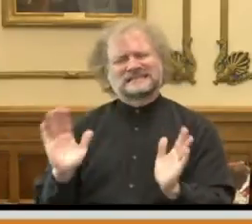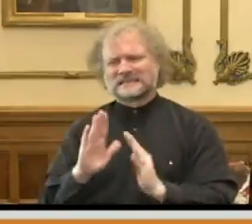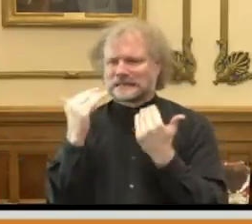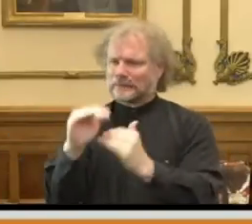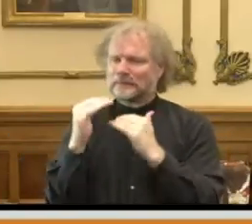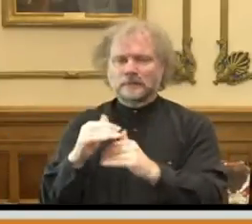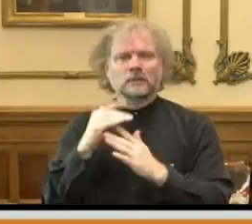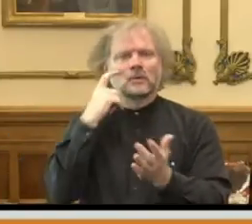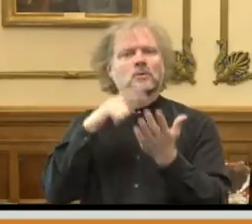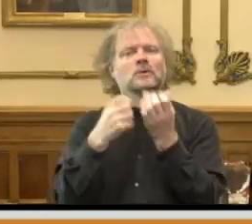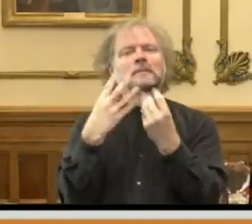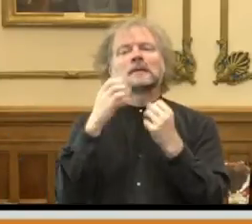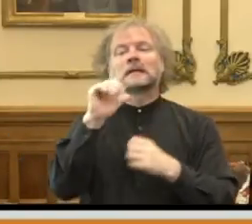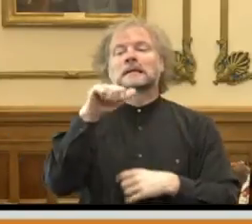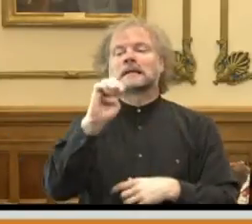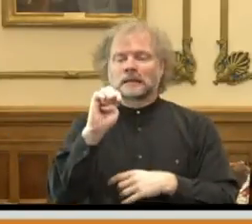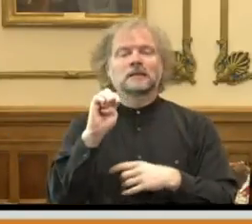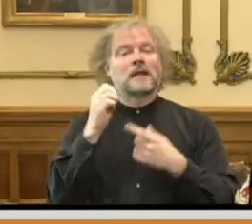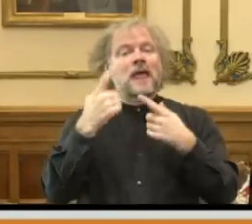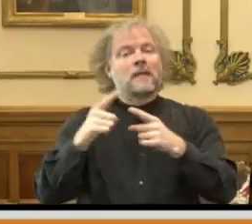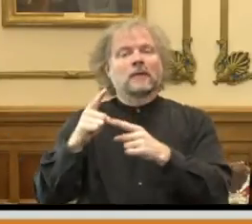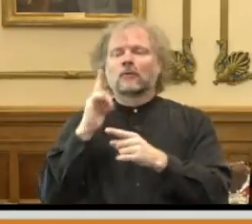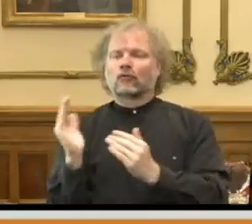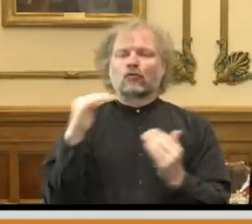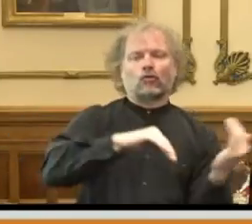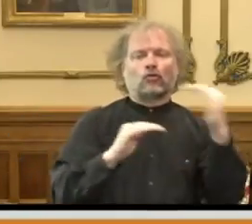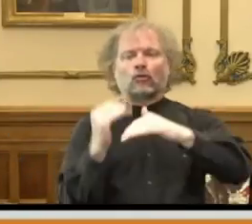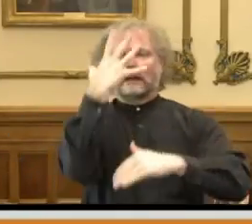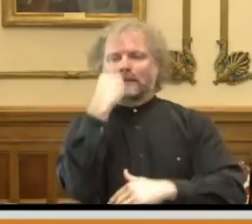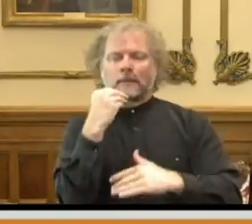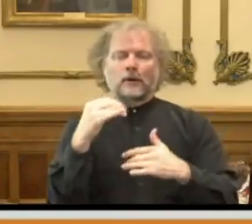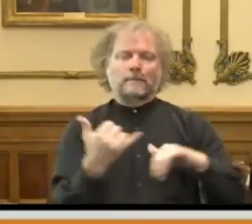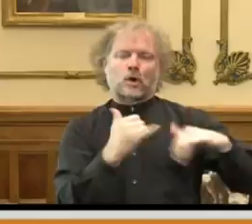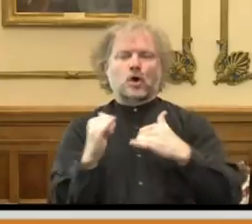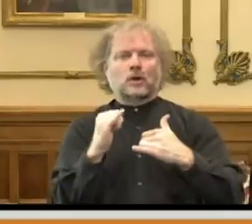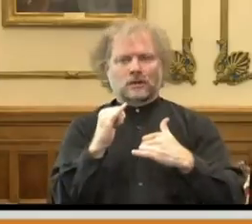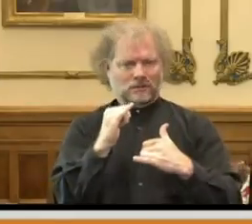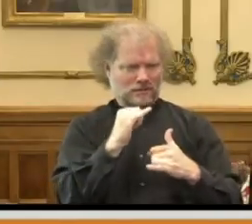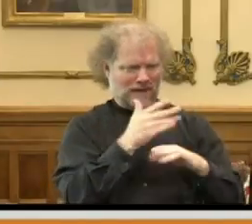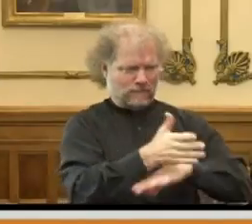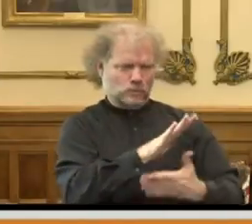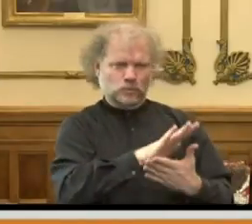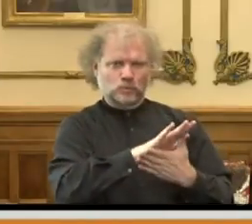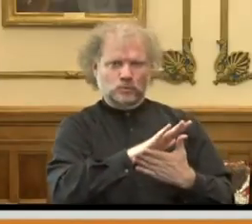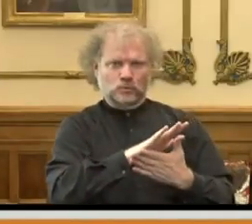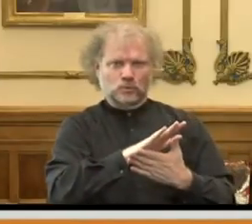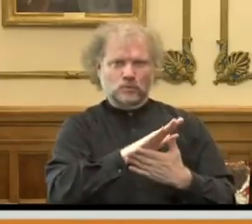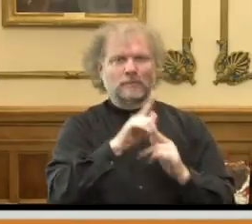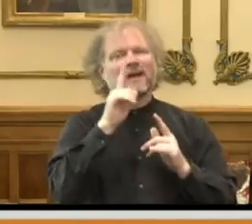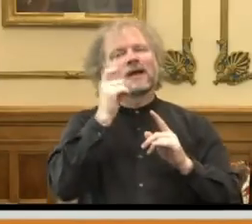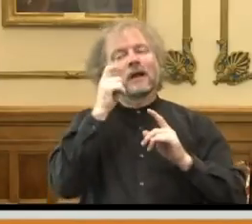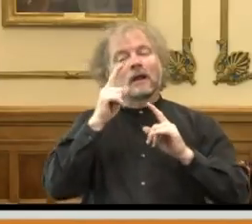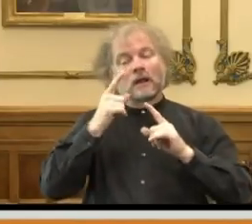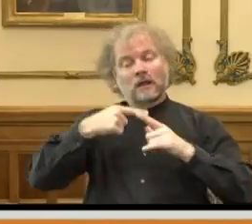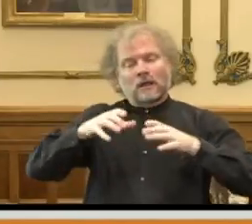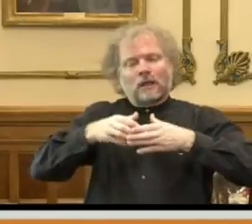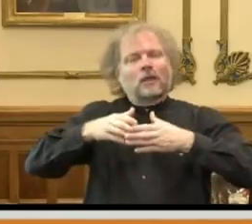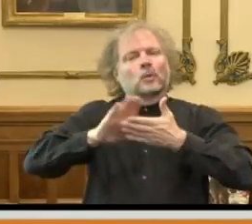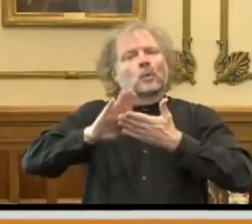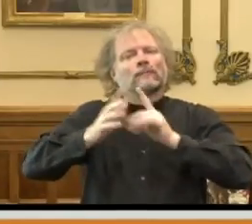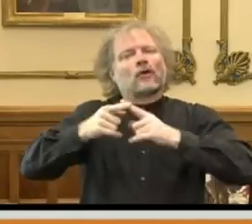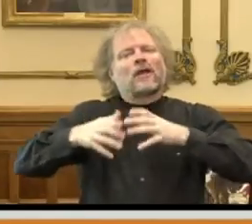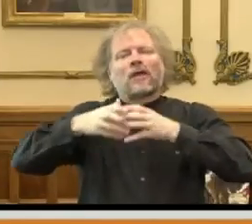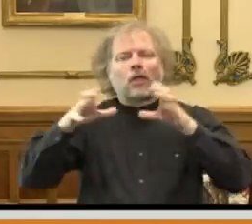see many of our cases associated with sleepovers and parties outside of school, but with school friends. We also